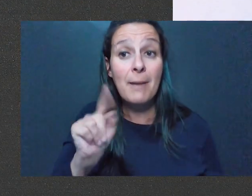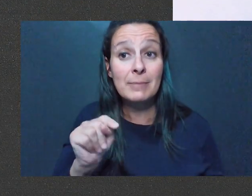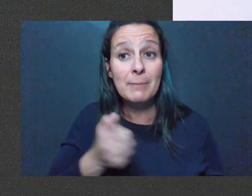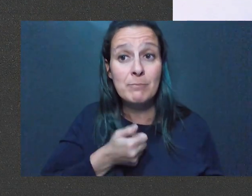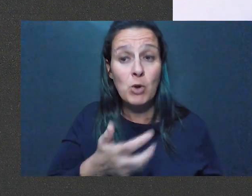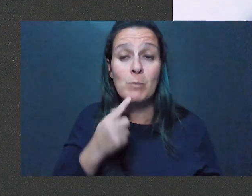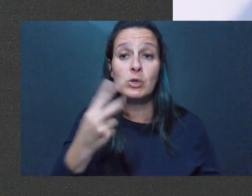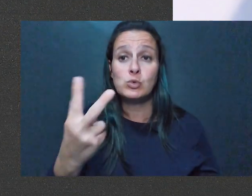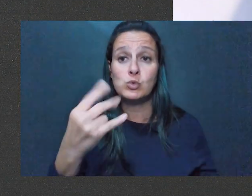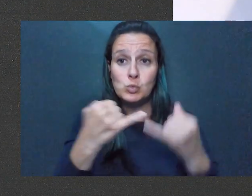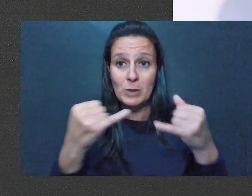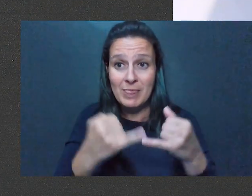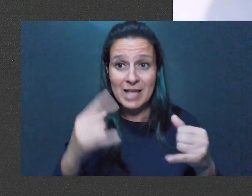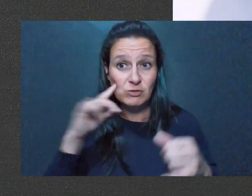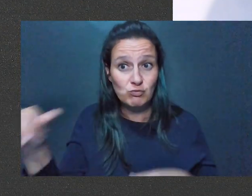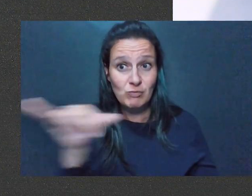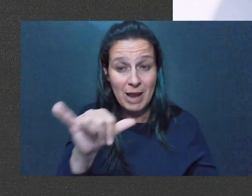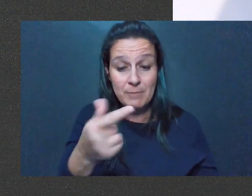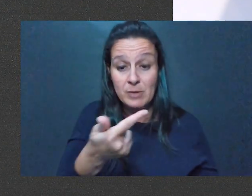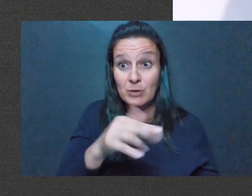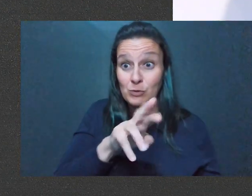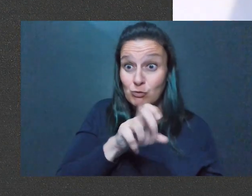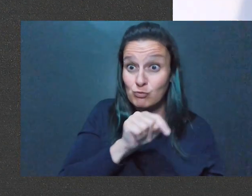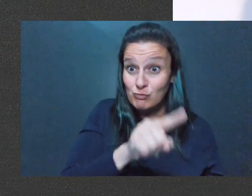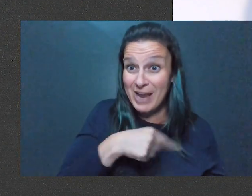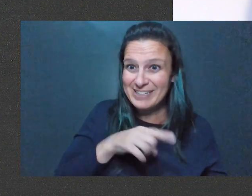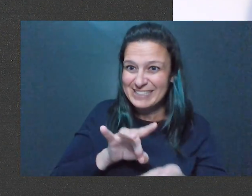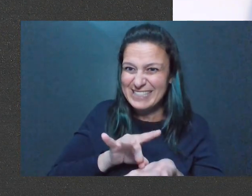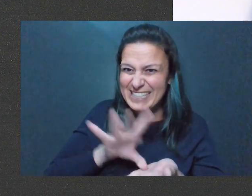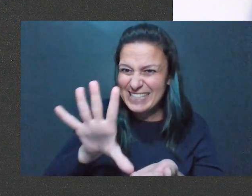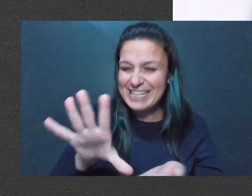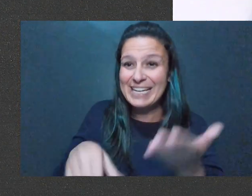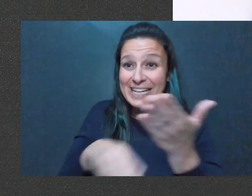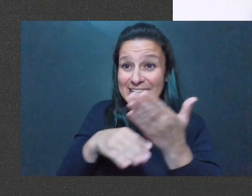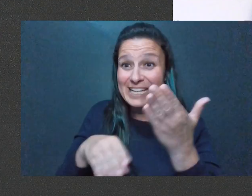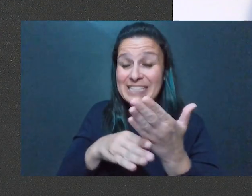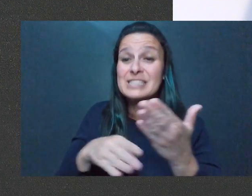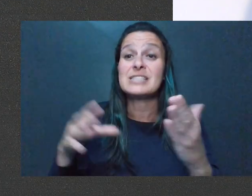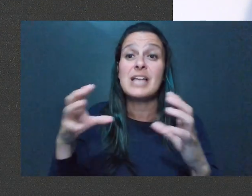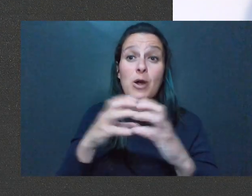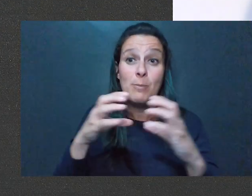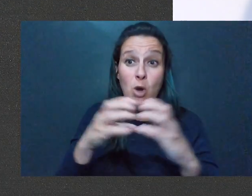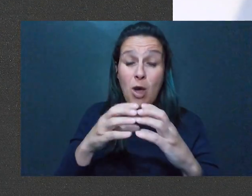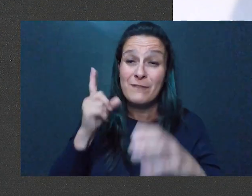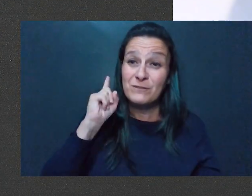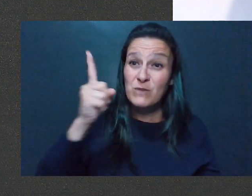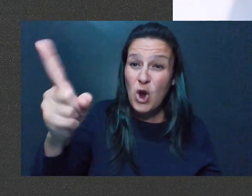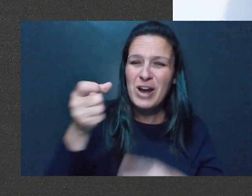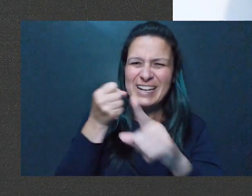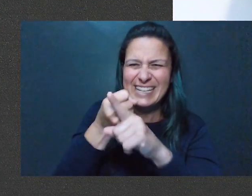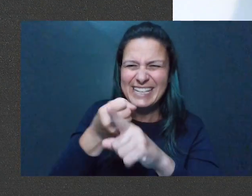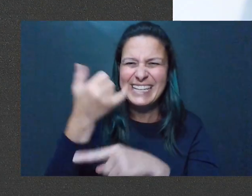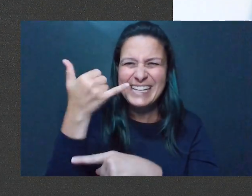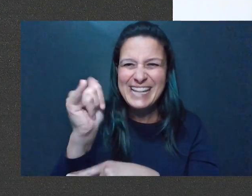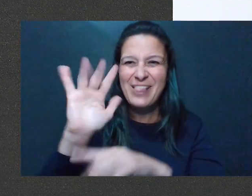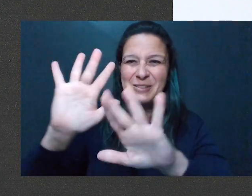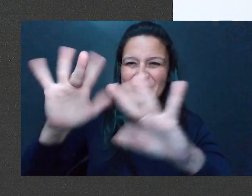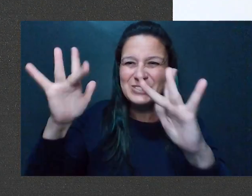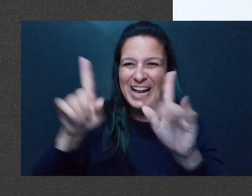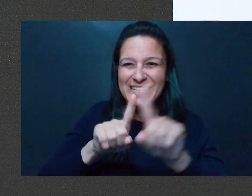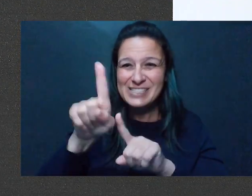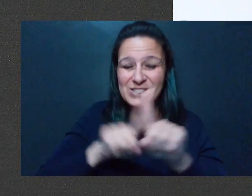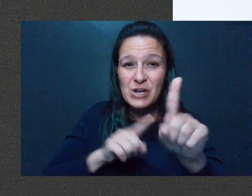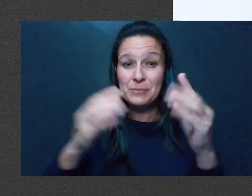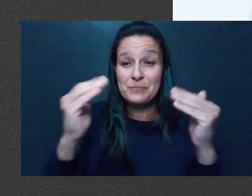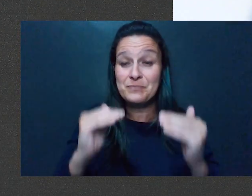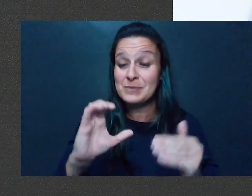lines that rhyme. Grant kicked soccer balls so far, it hit a yellow shiny star. This is a sing-queen,